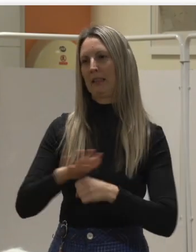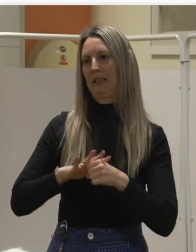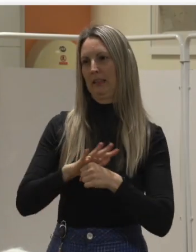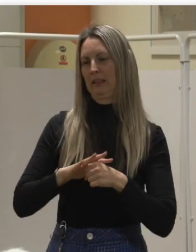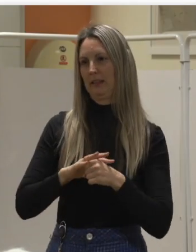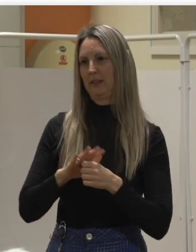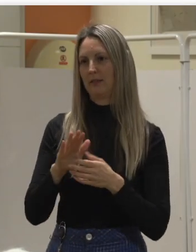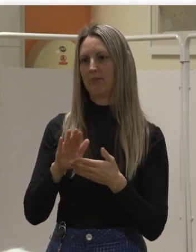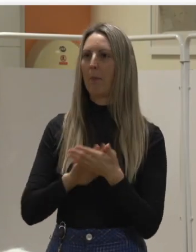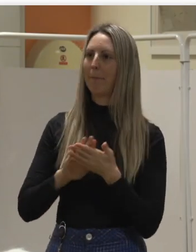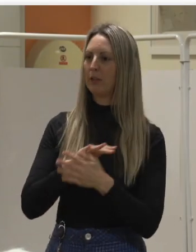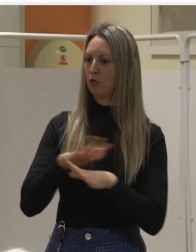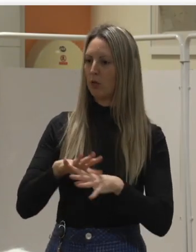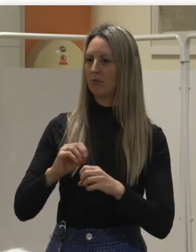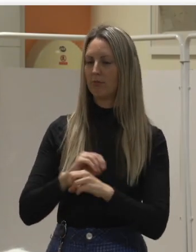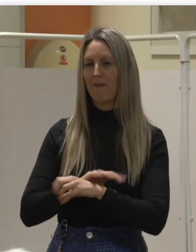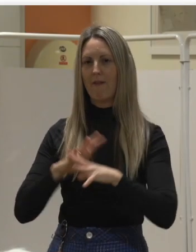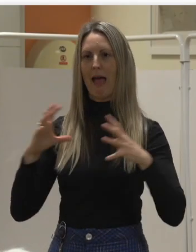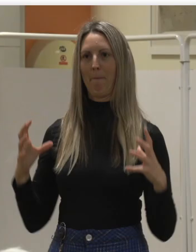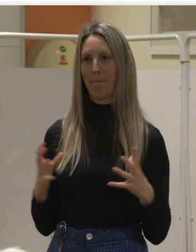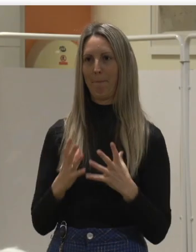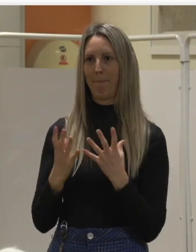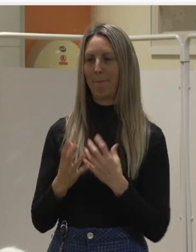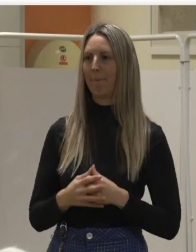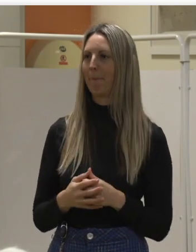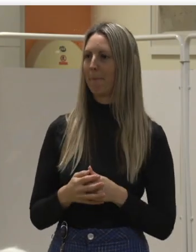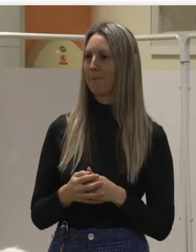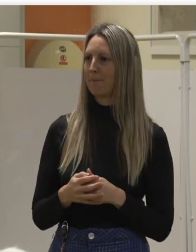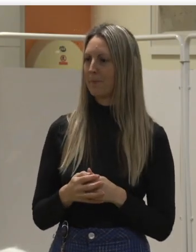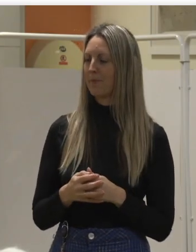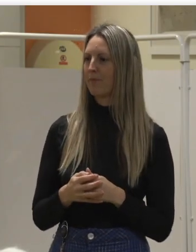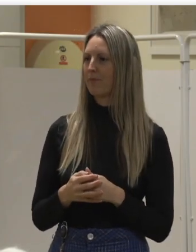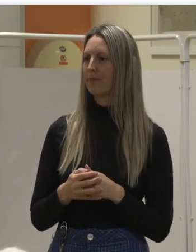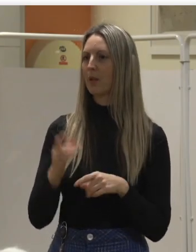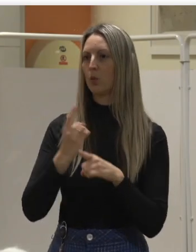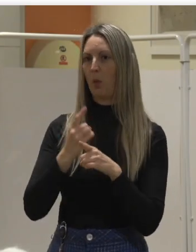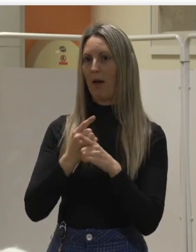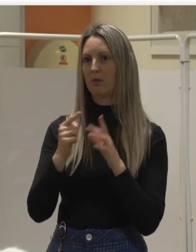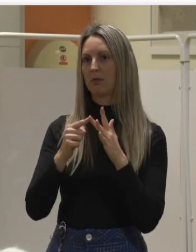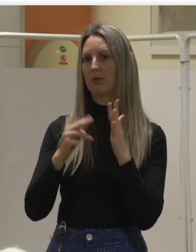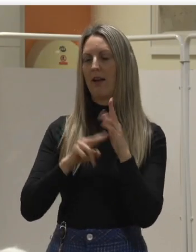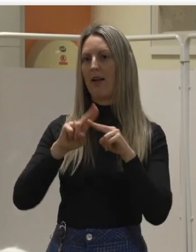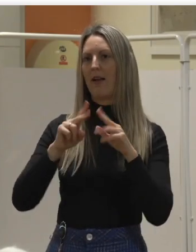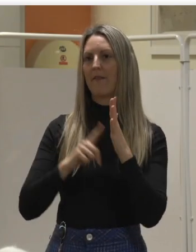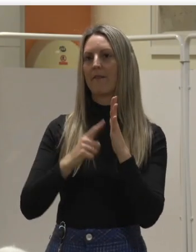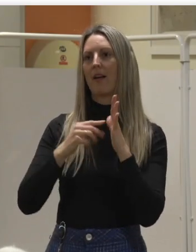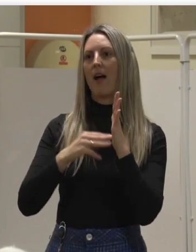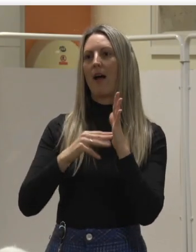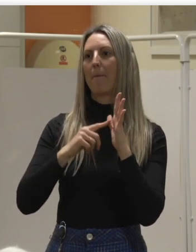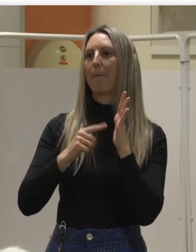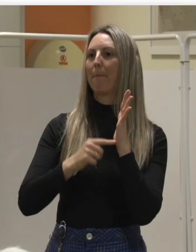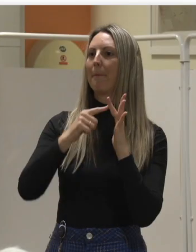So what I understand as a rheumatologist is there are immune-related inflammation, and there are conditions which are not